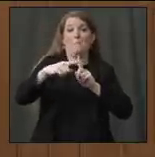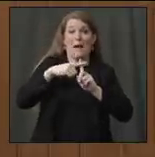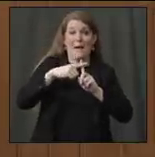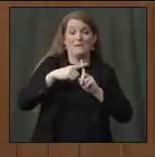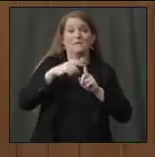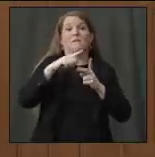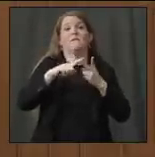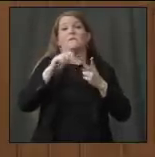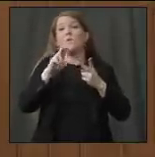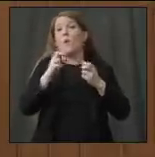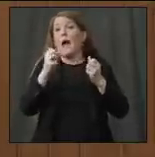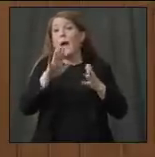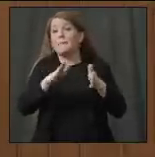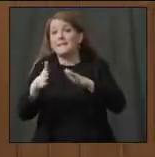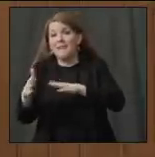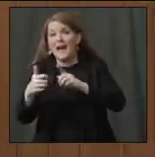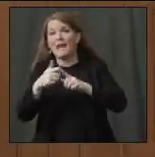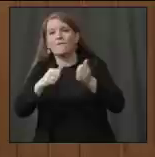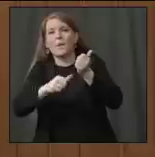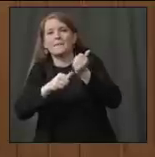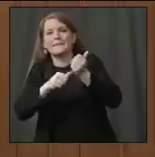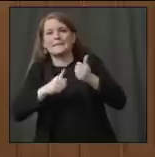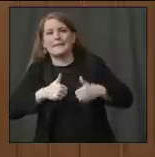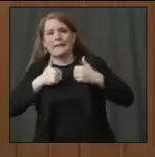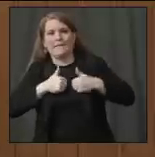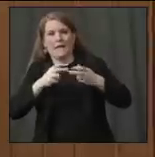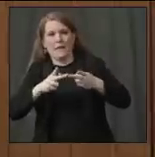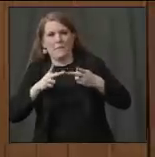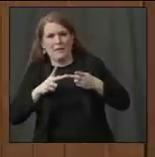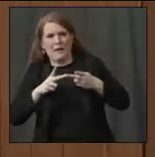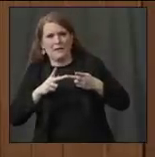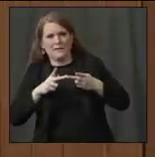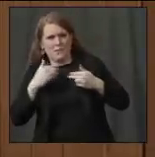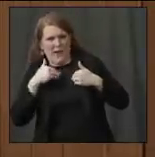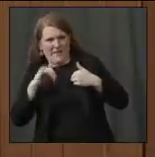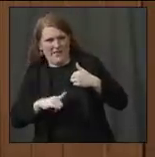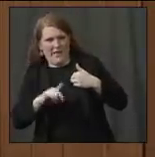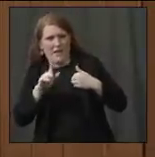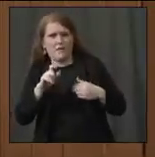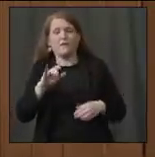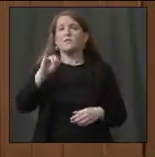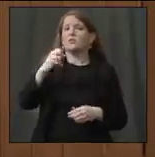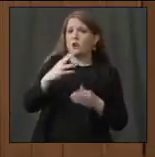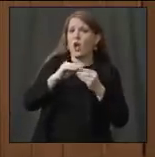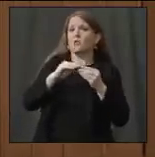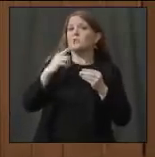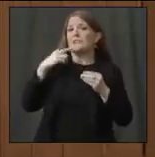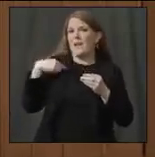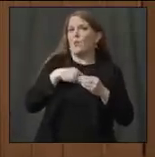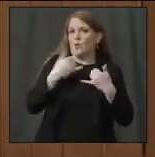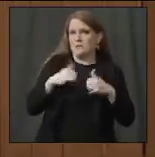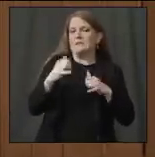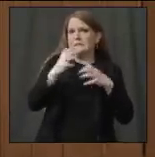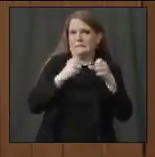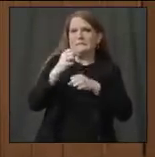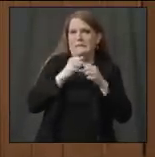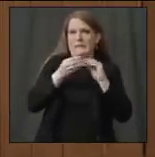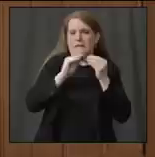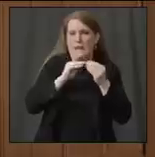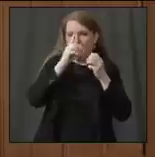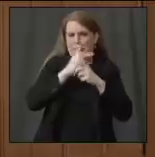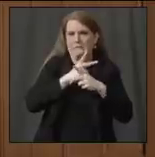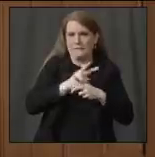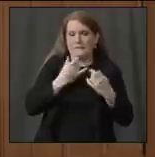on pulling that together, and we hope to be able to release that for the first time in our large data package on Thursday.